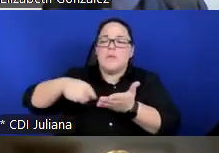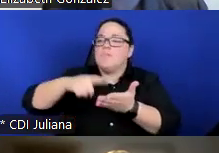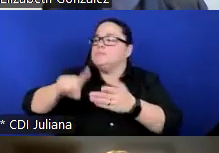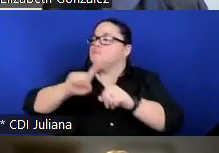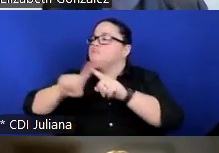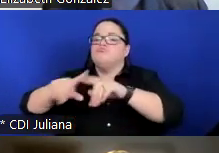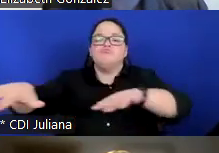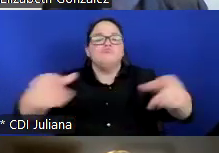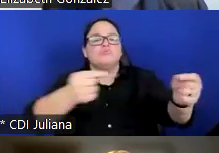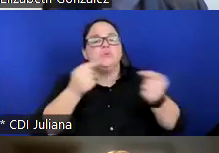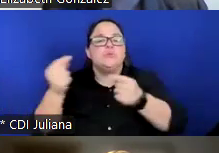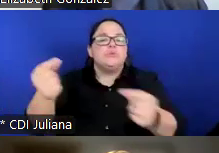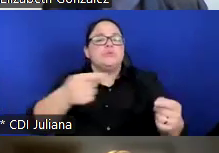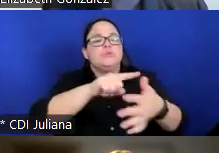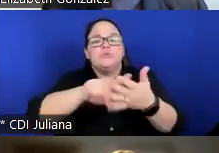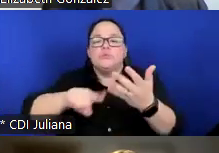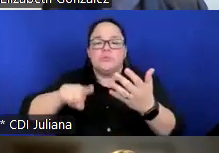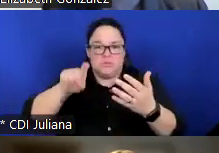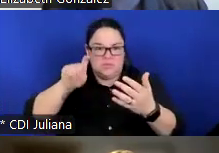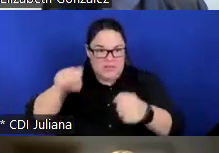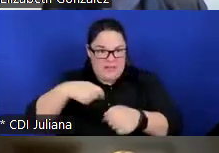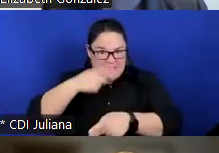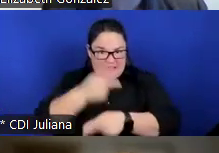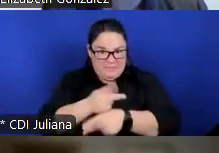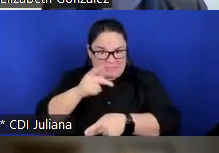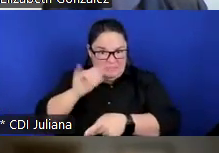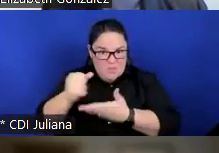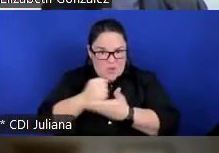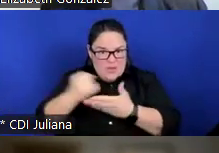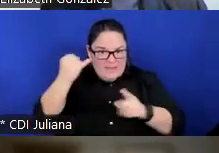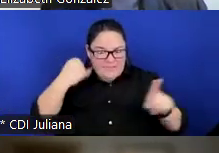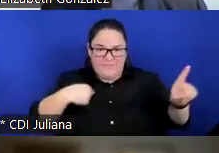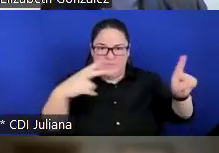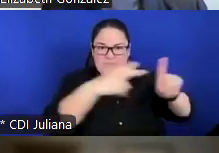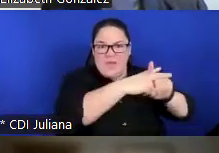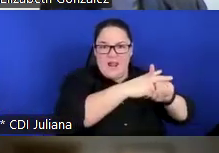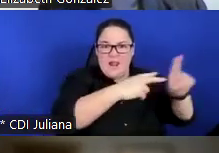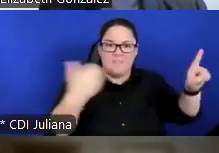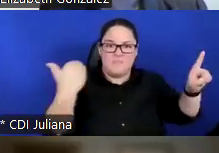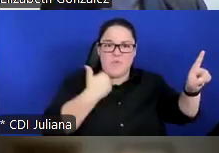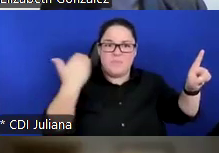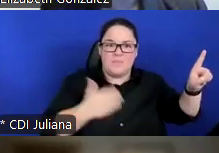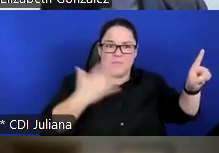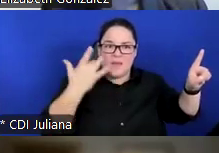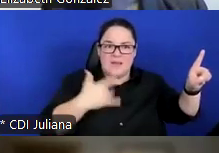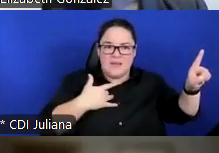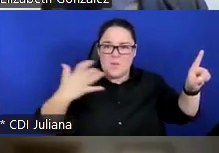bankruptcy? I want to get all my other credit card debt forgiven. No. So like I said